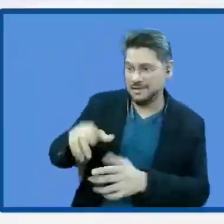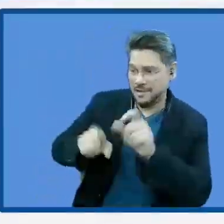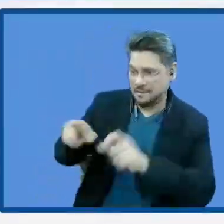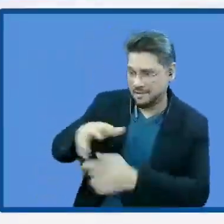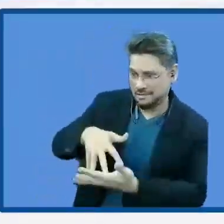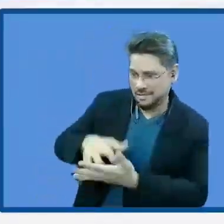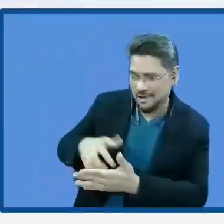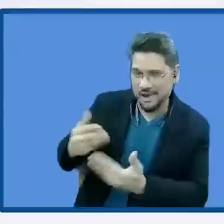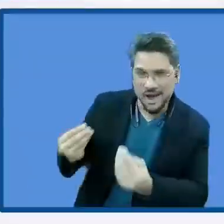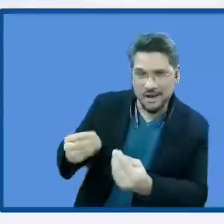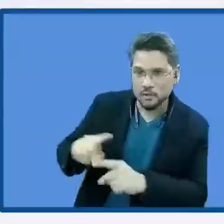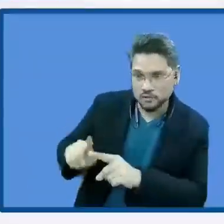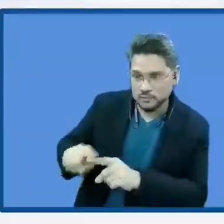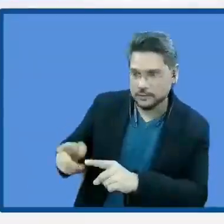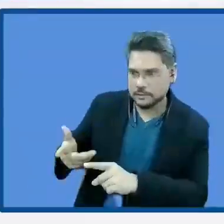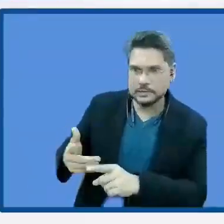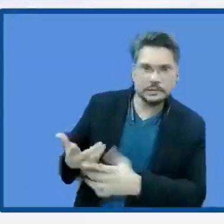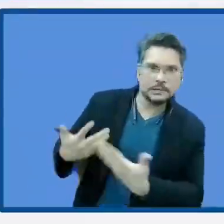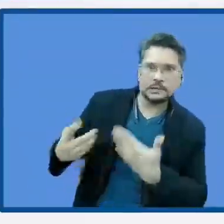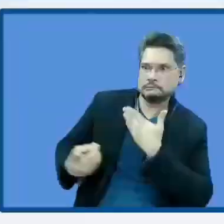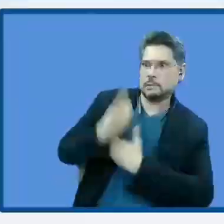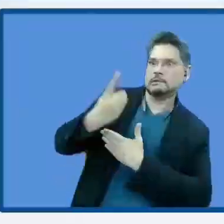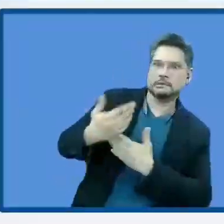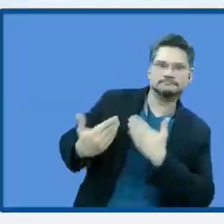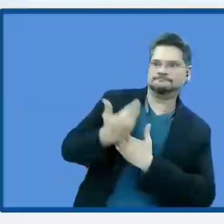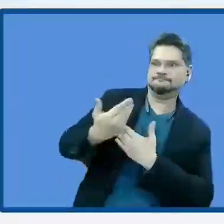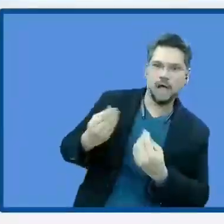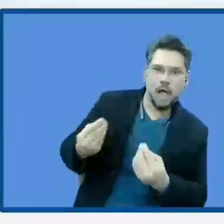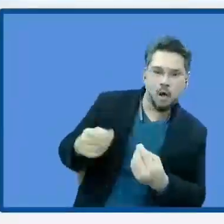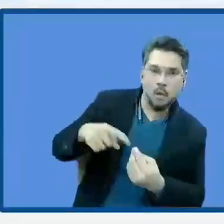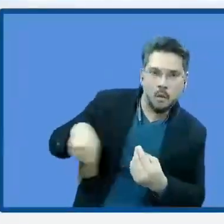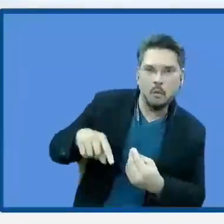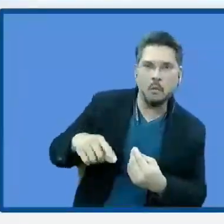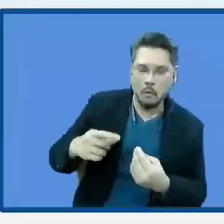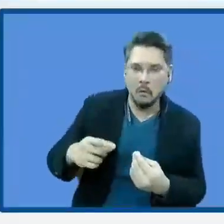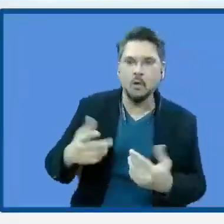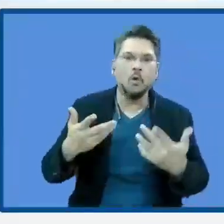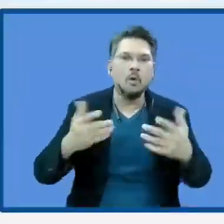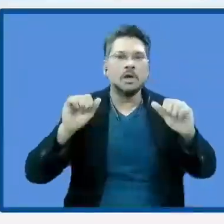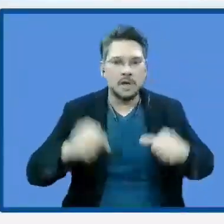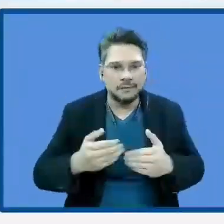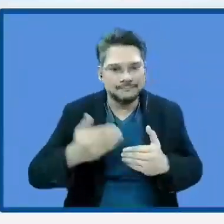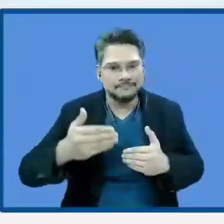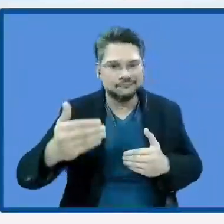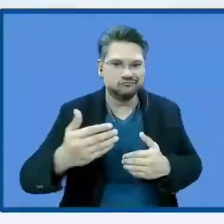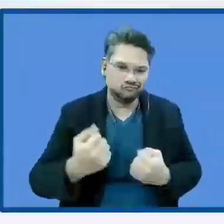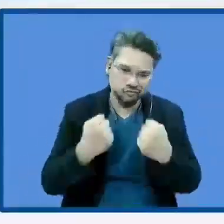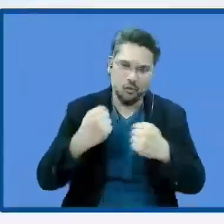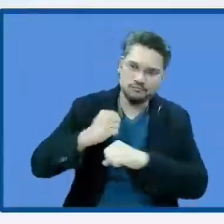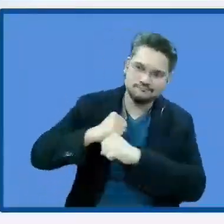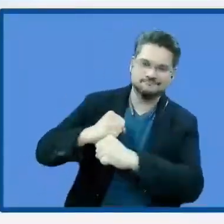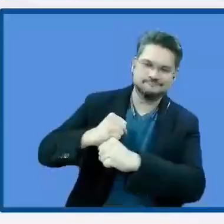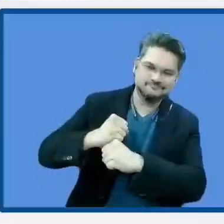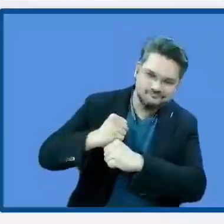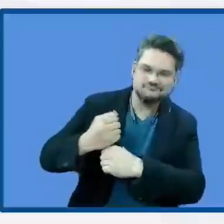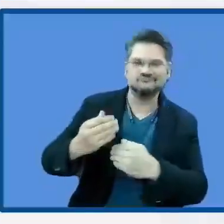events to create capabilities to build resilience. So